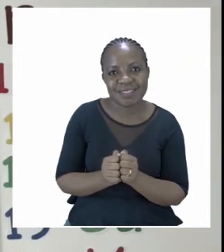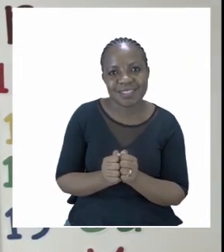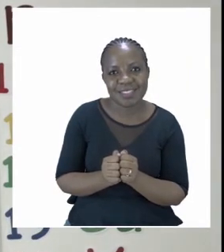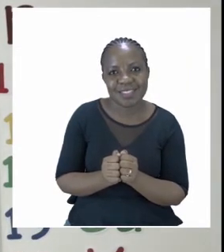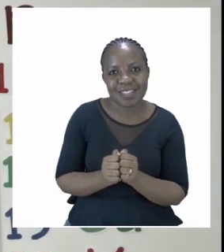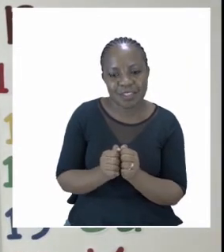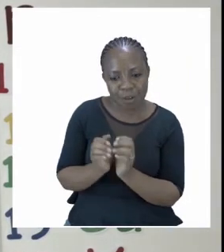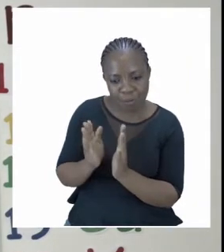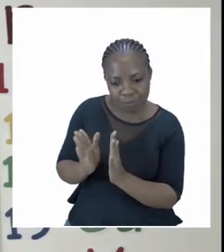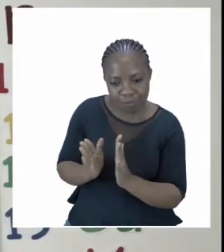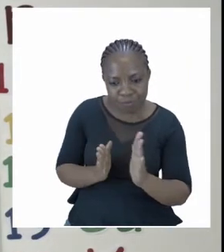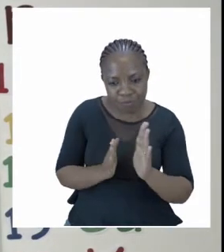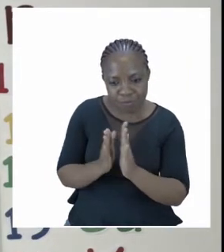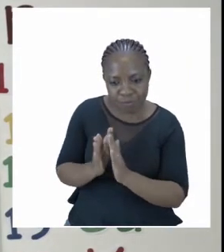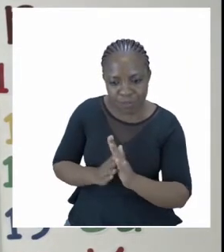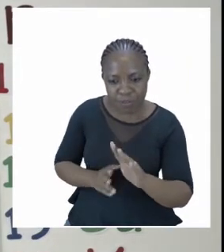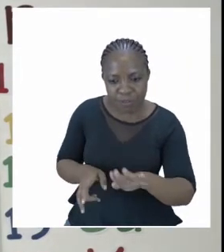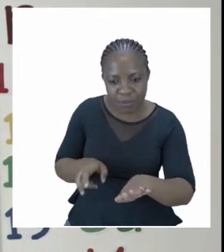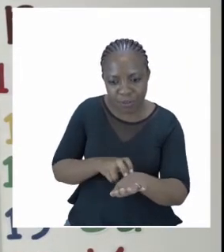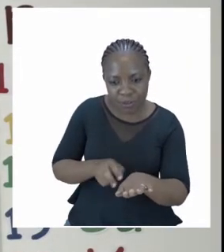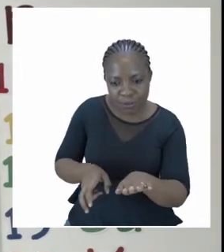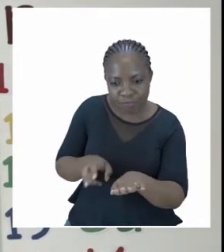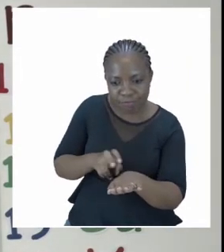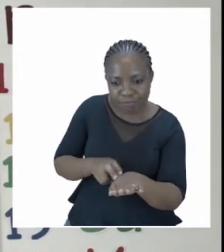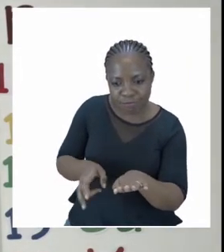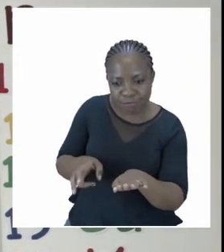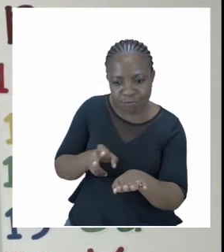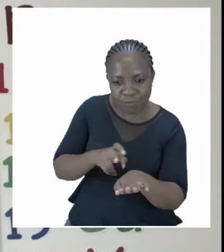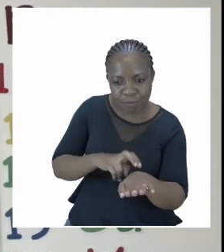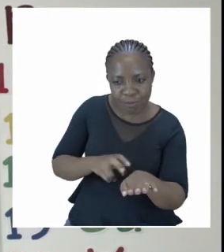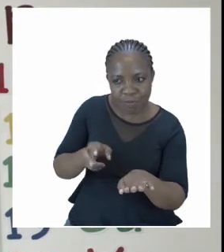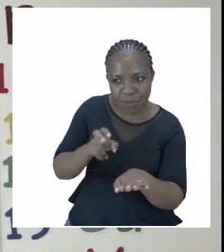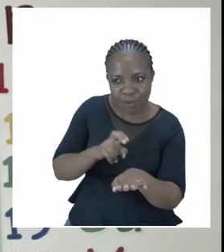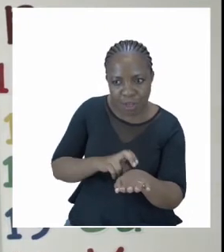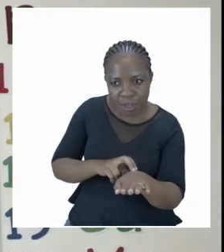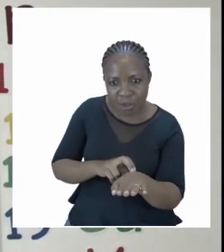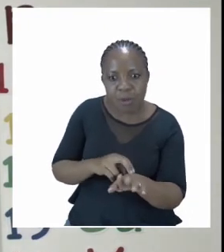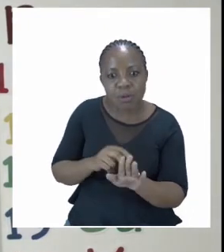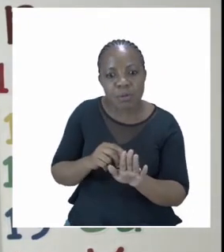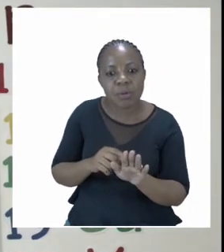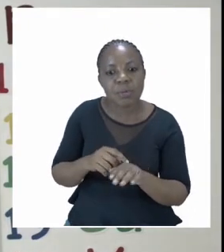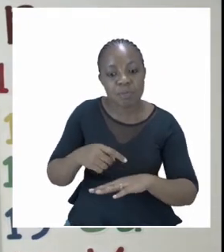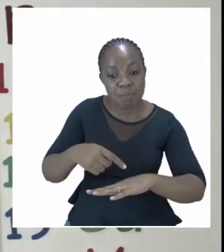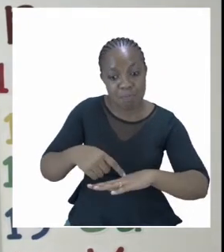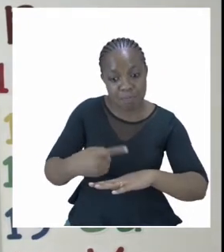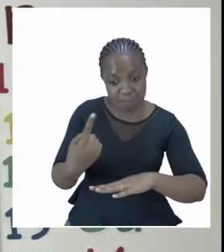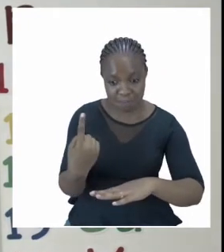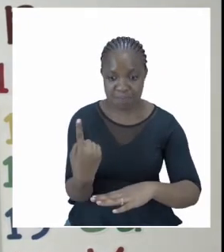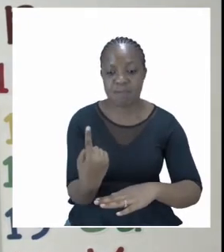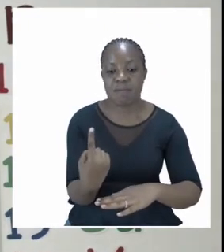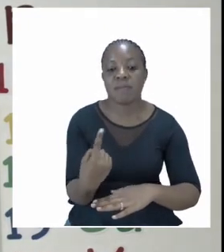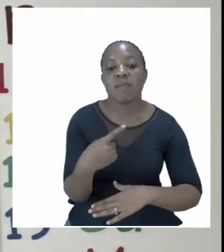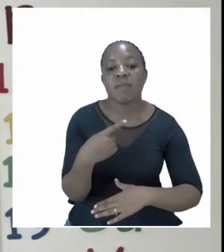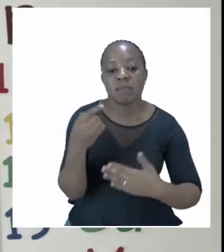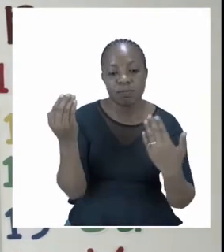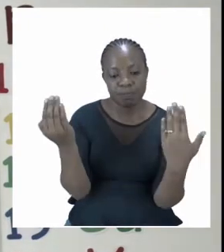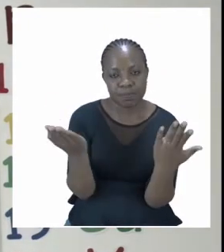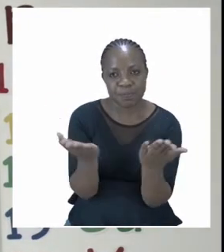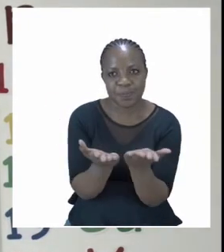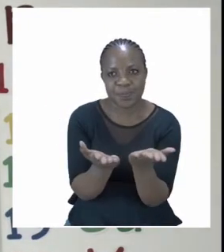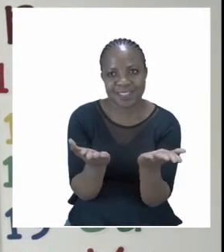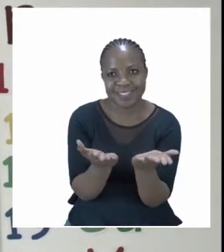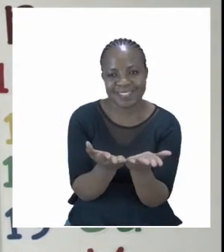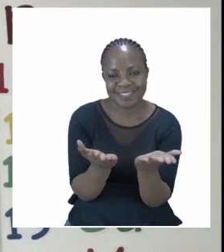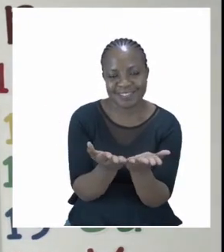for the next day, which would be, which one is the next day? Tell me, tell